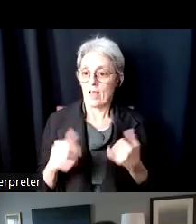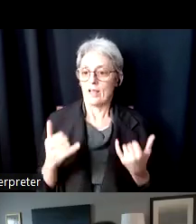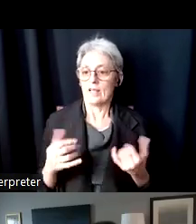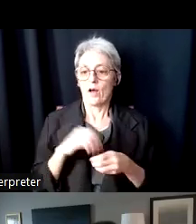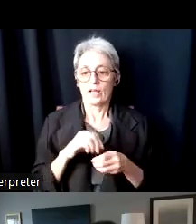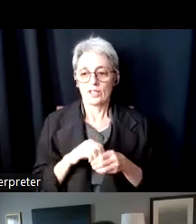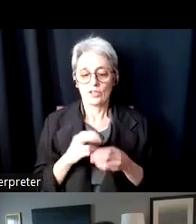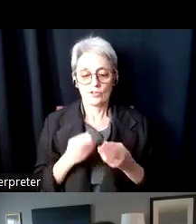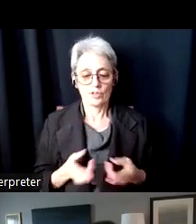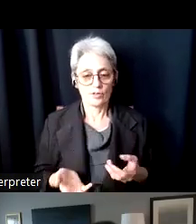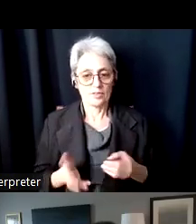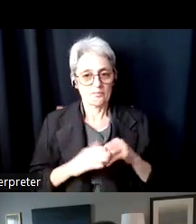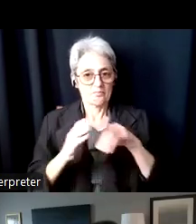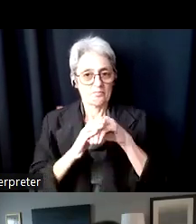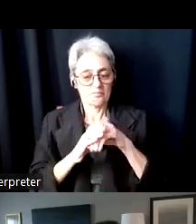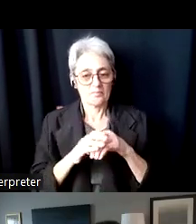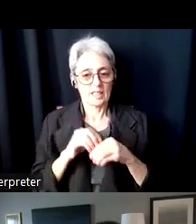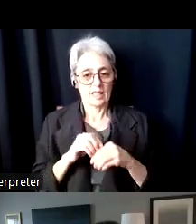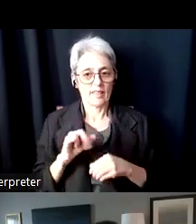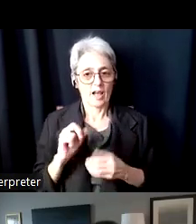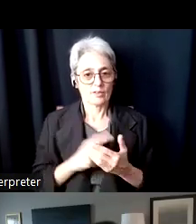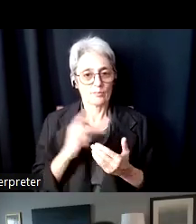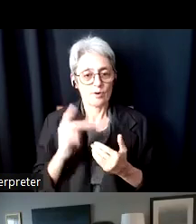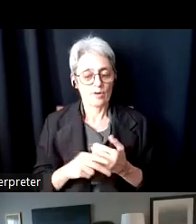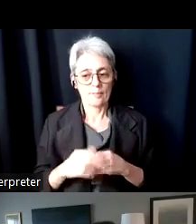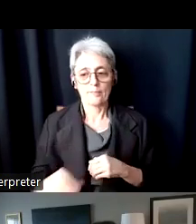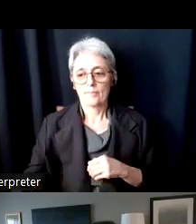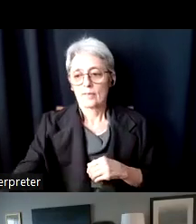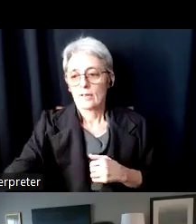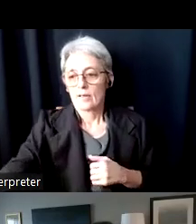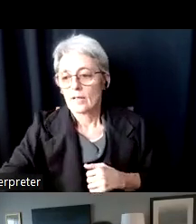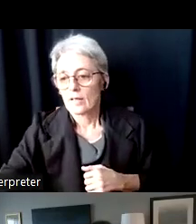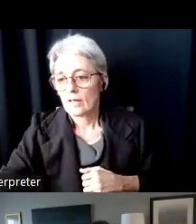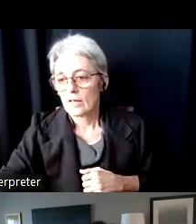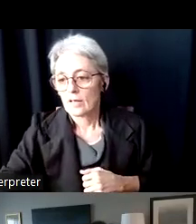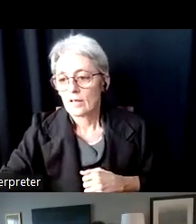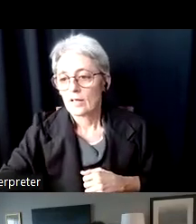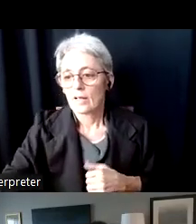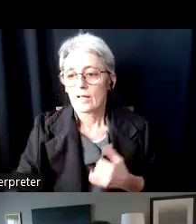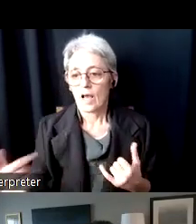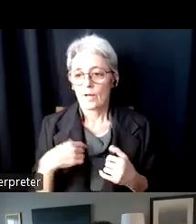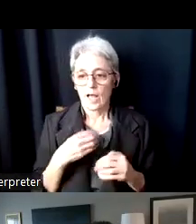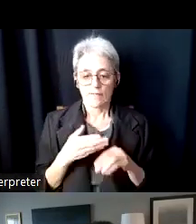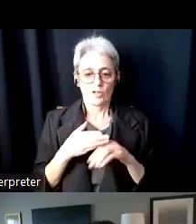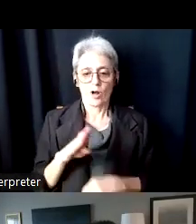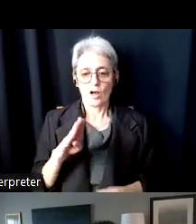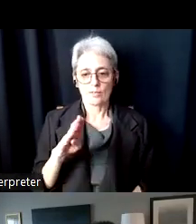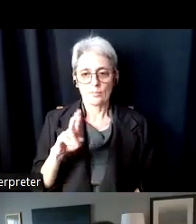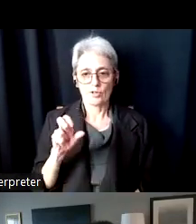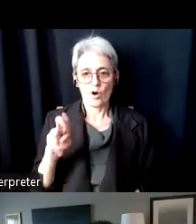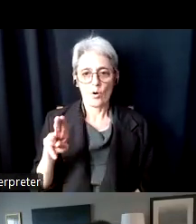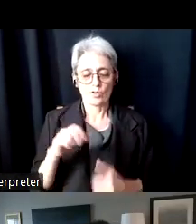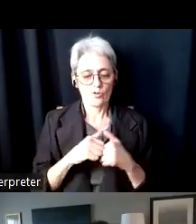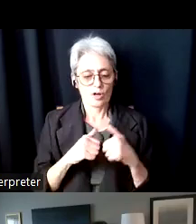IRIS program over the past number of years. We now have a larger cross-bureau structure, which helps us to manage the policy, the